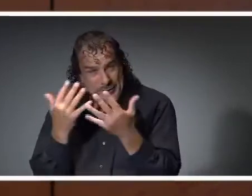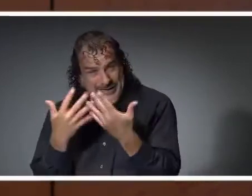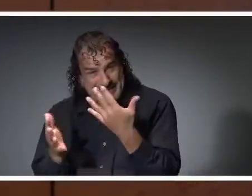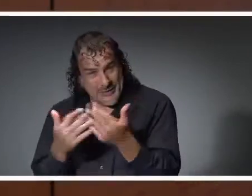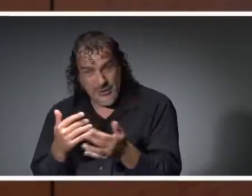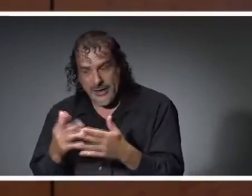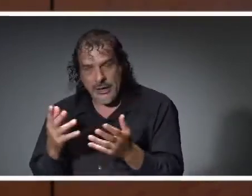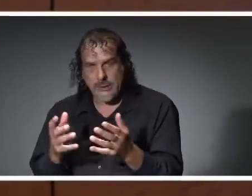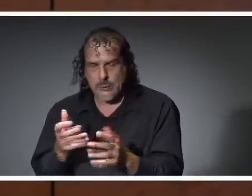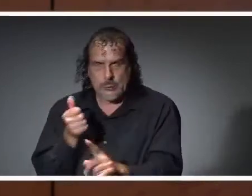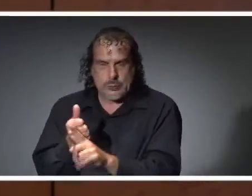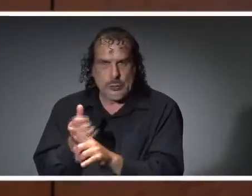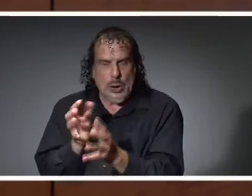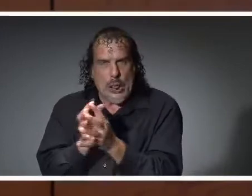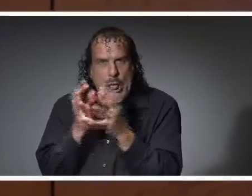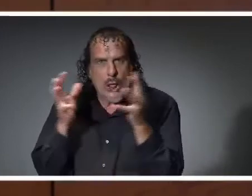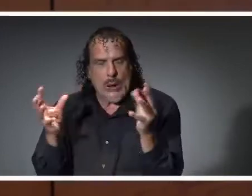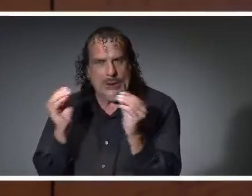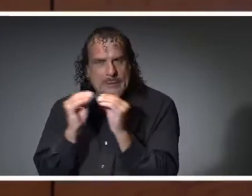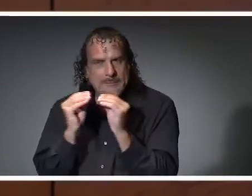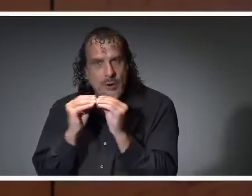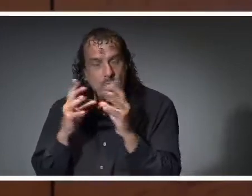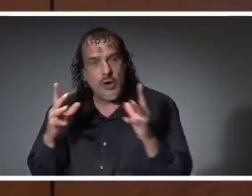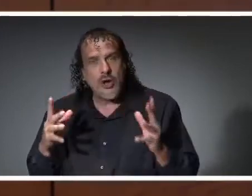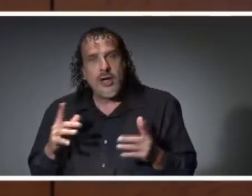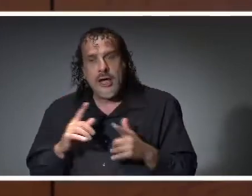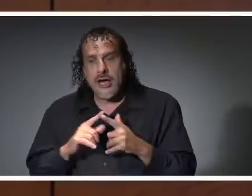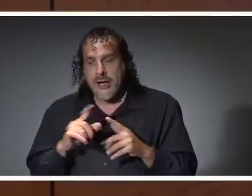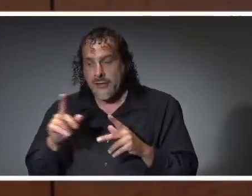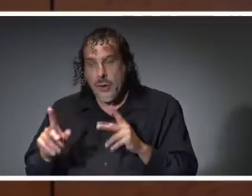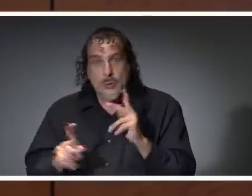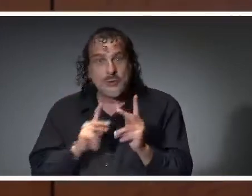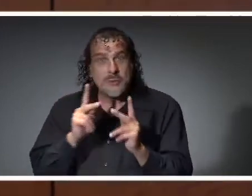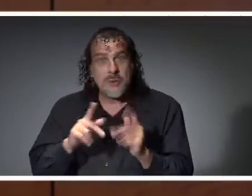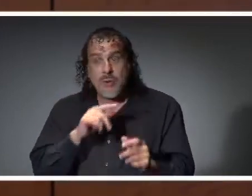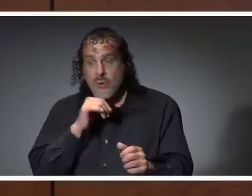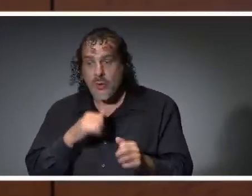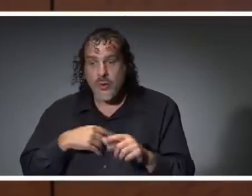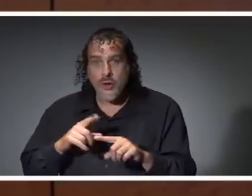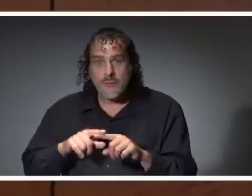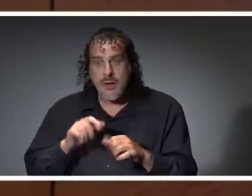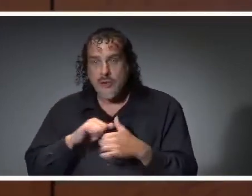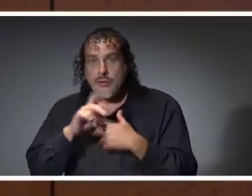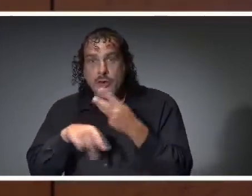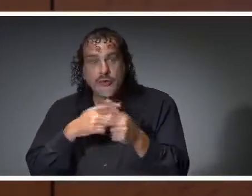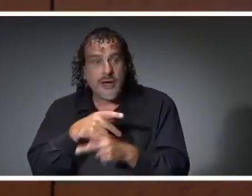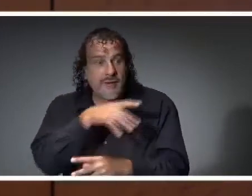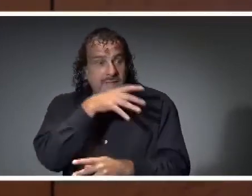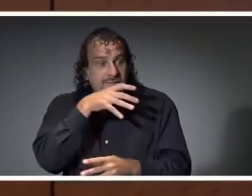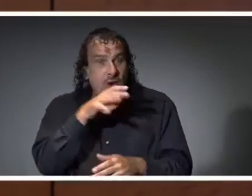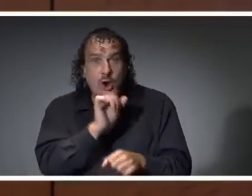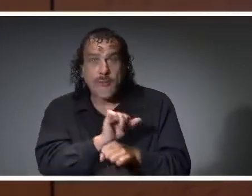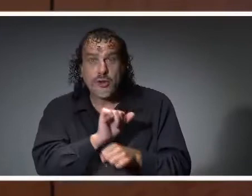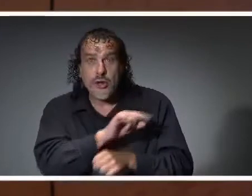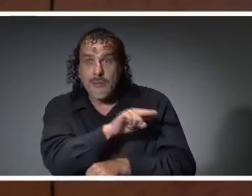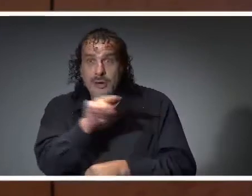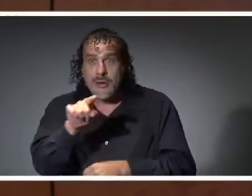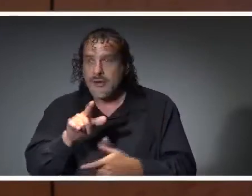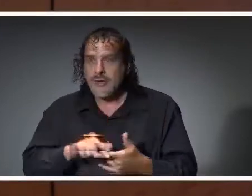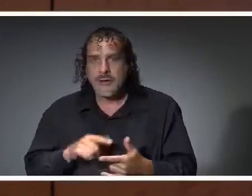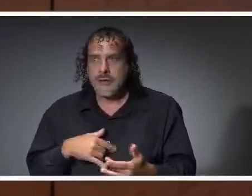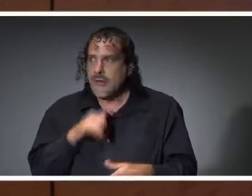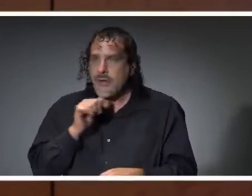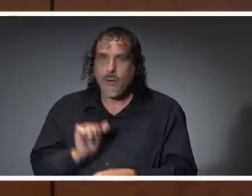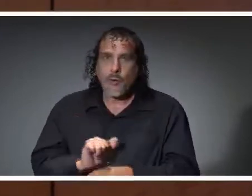anywhere. And then those that relied on those agricultural type driven jobs were out of work for a